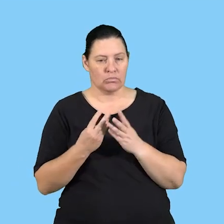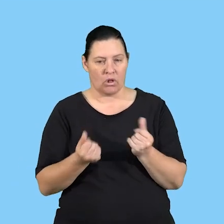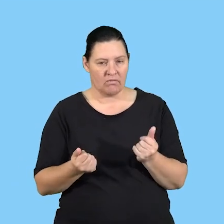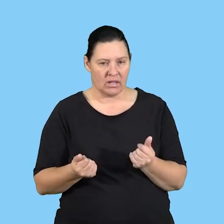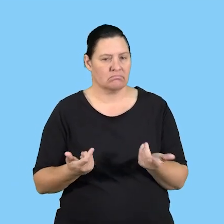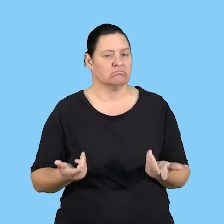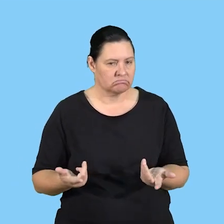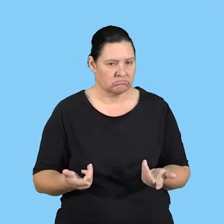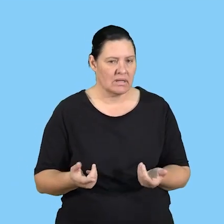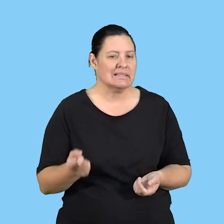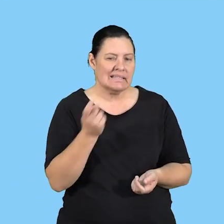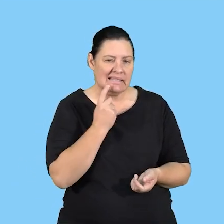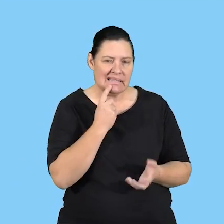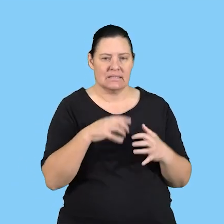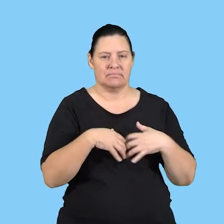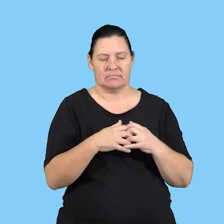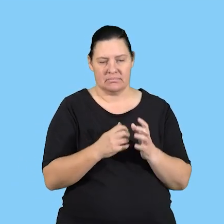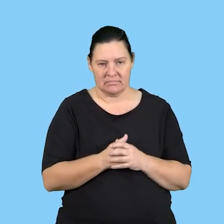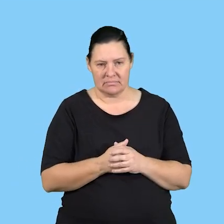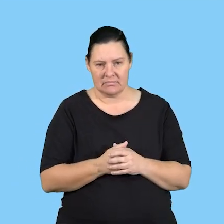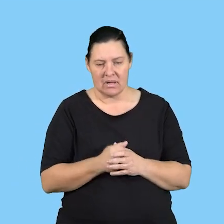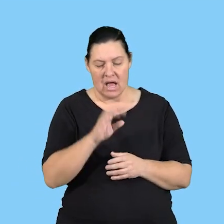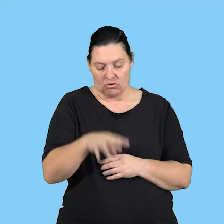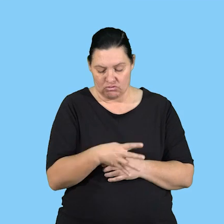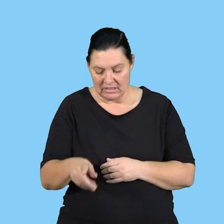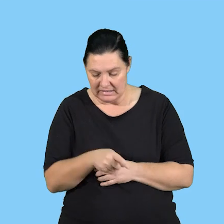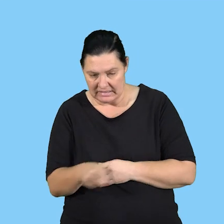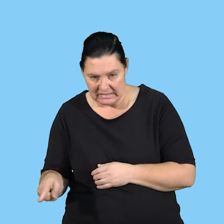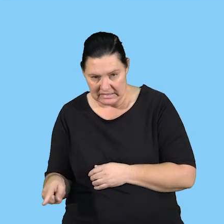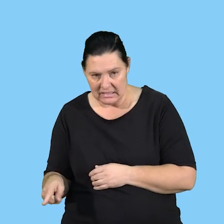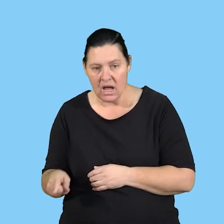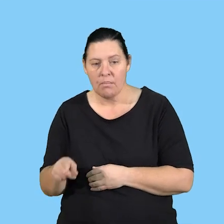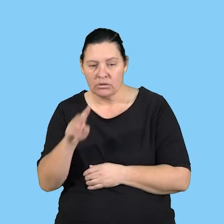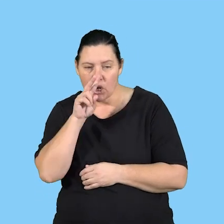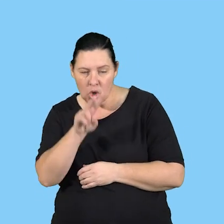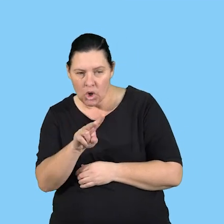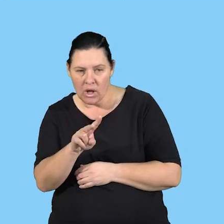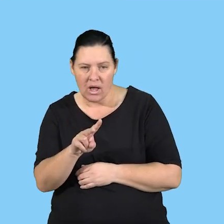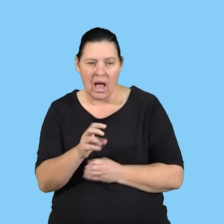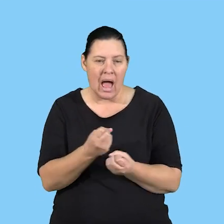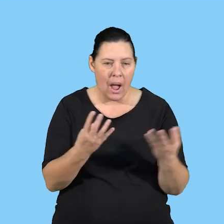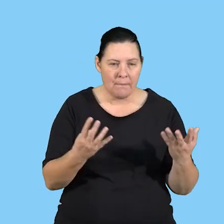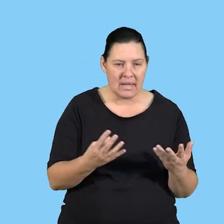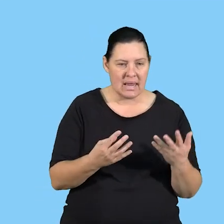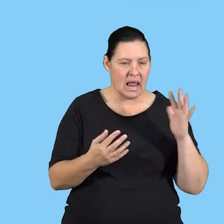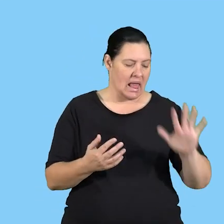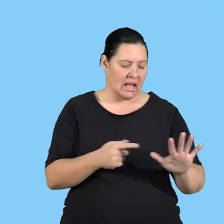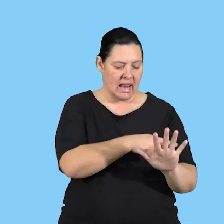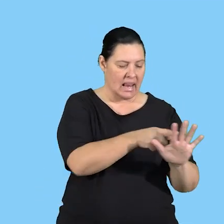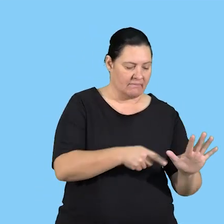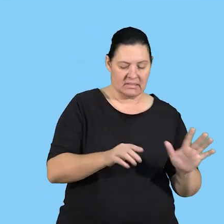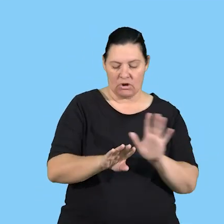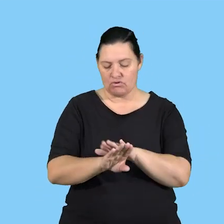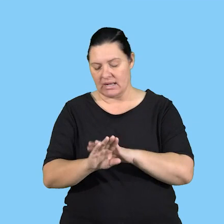without saying. That should be easy to generate. The grids at the bottom, I also want to encourage, think about how many fingers on the left hand, on the